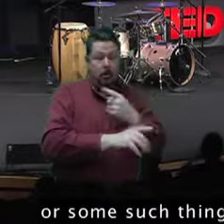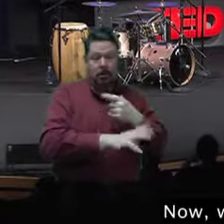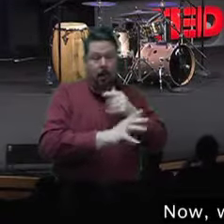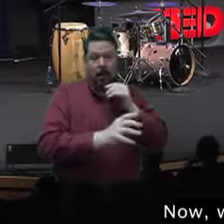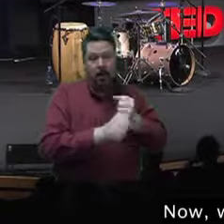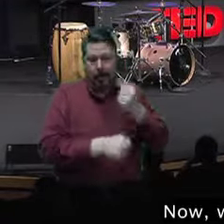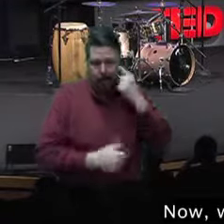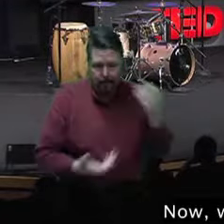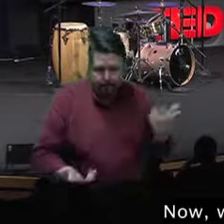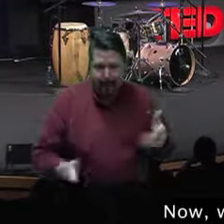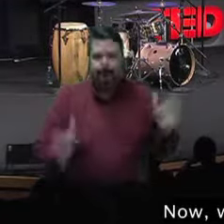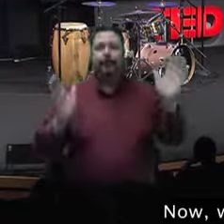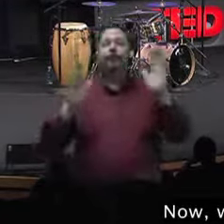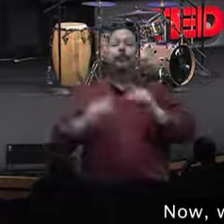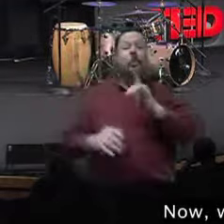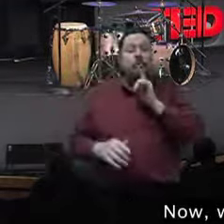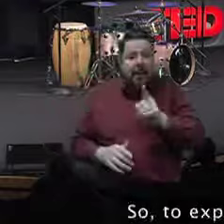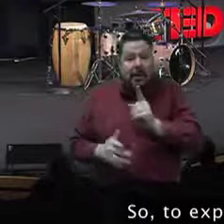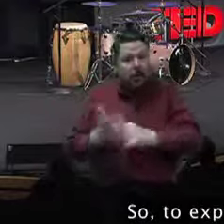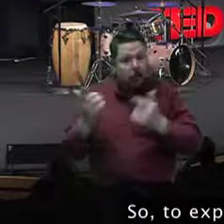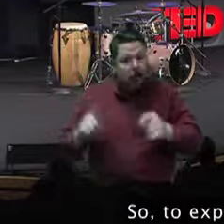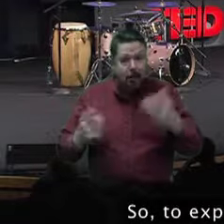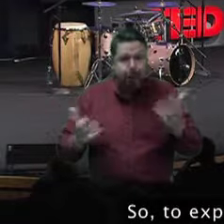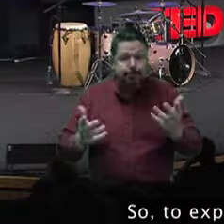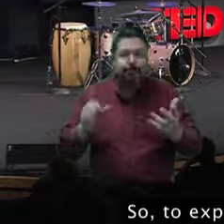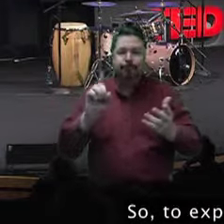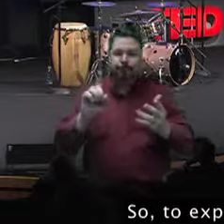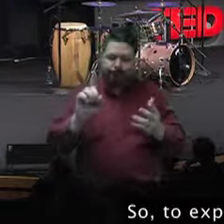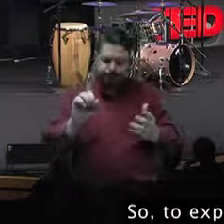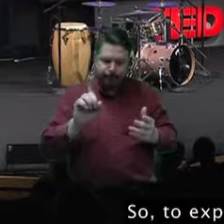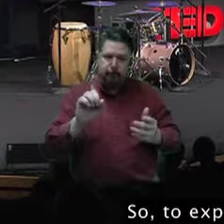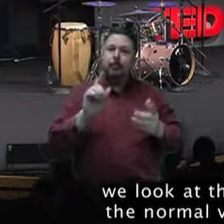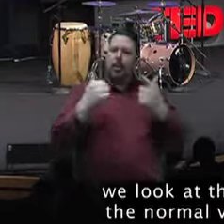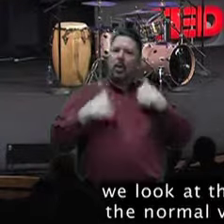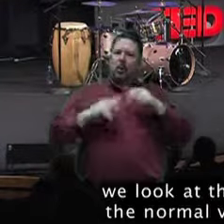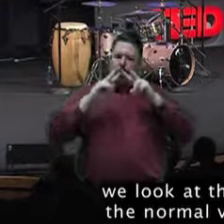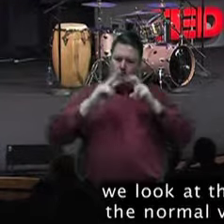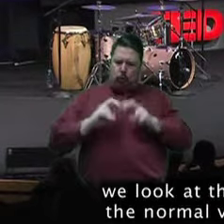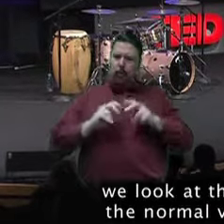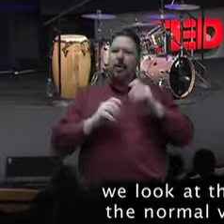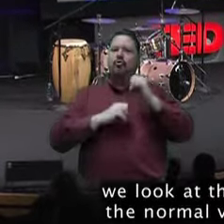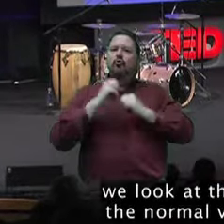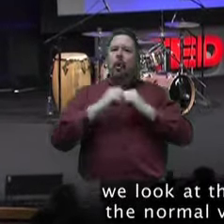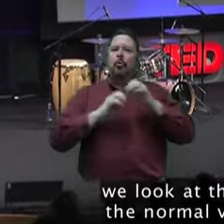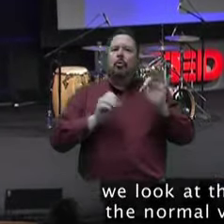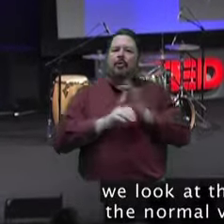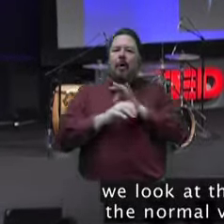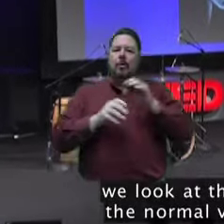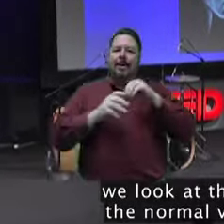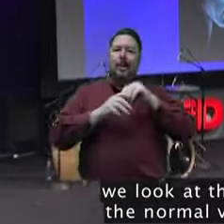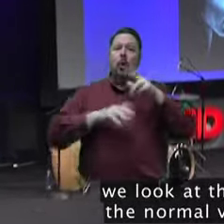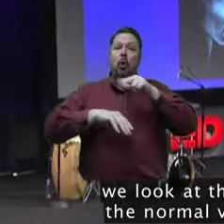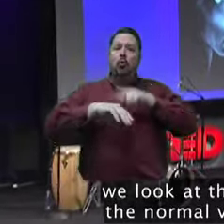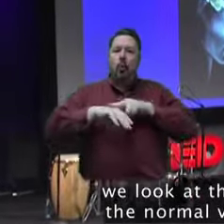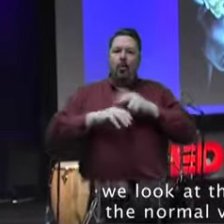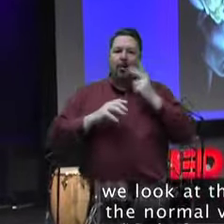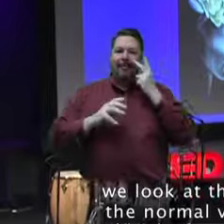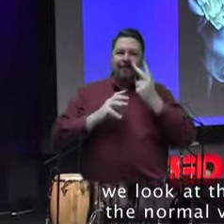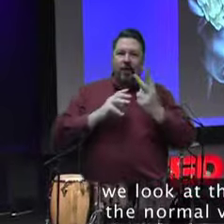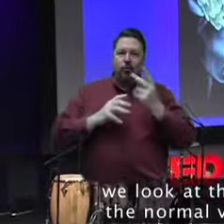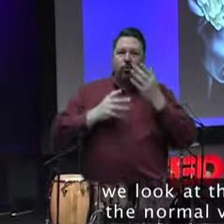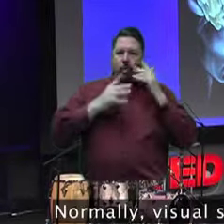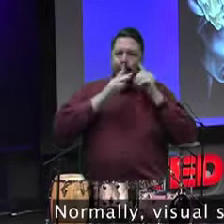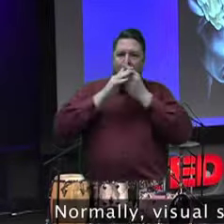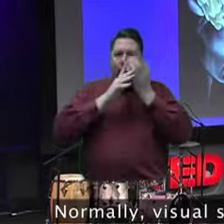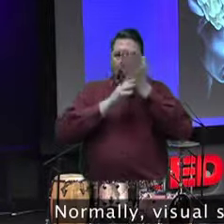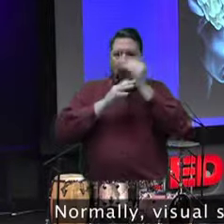course. Now, what's really going on? So to explain this curious disorder, we look at the structure and functions of the normal visual pathways in